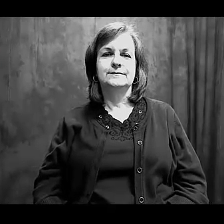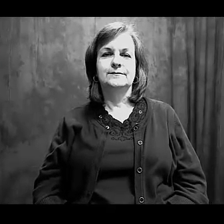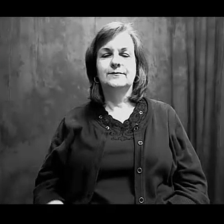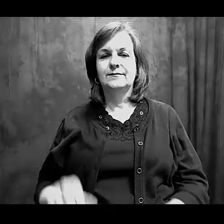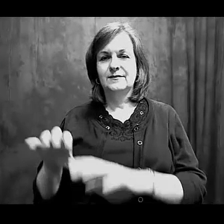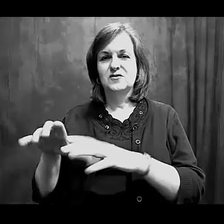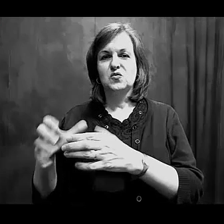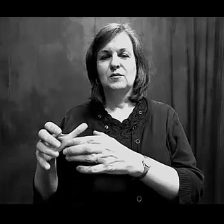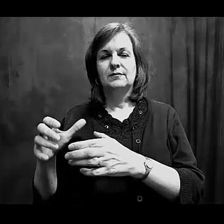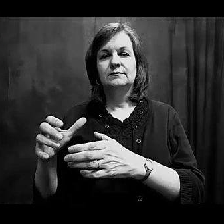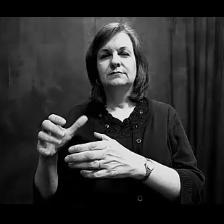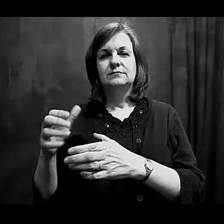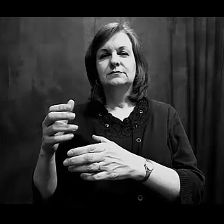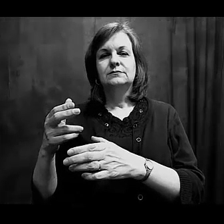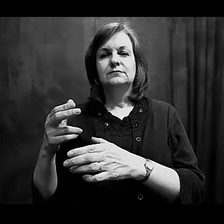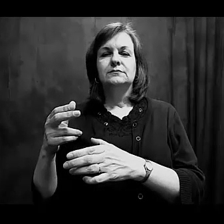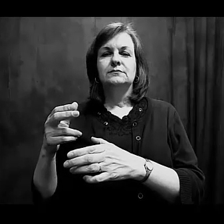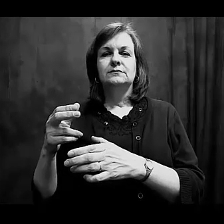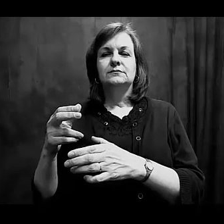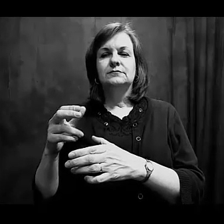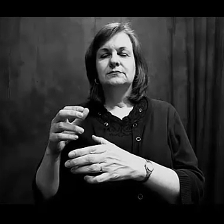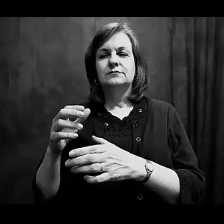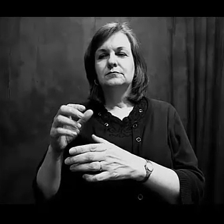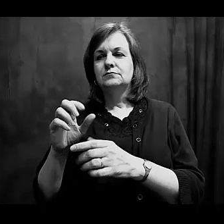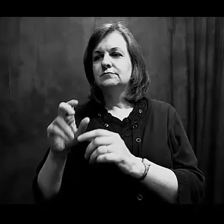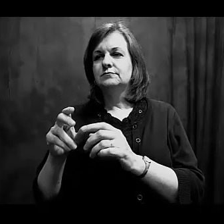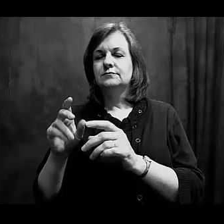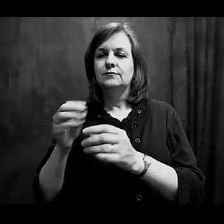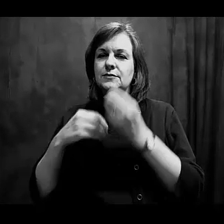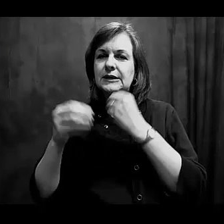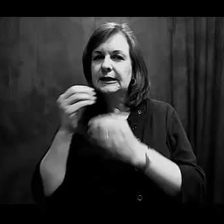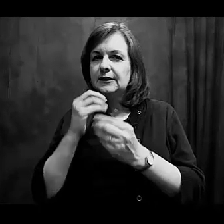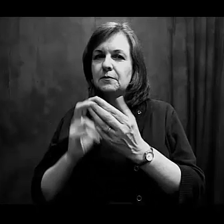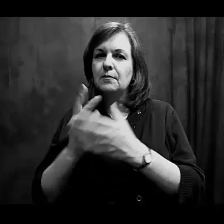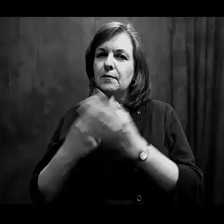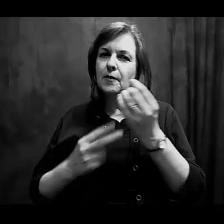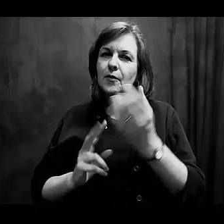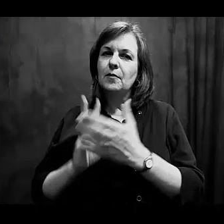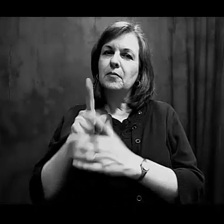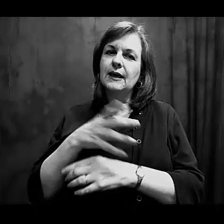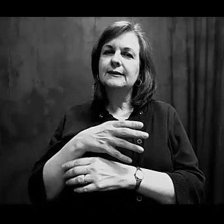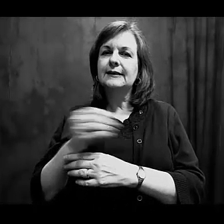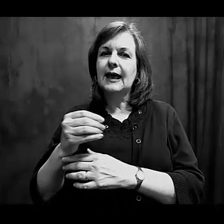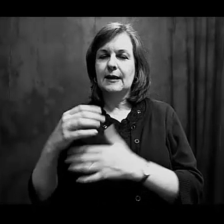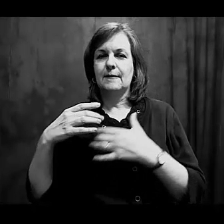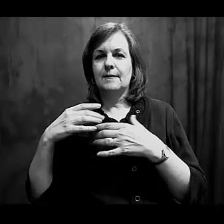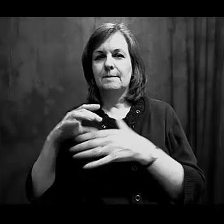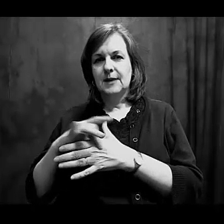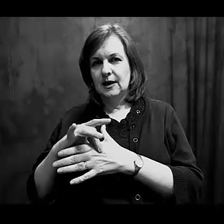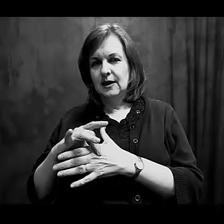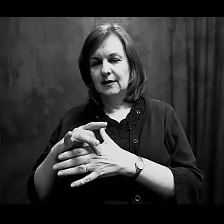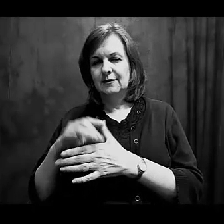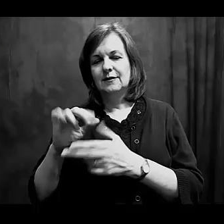things like that. Omnivores, this typically includes you. So this is eats plants